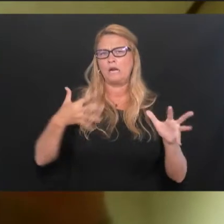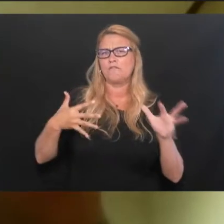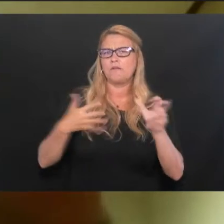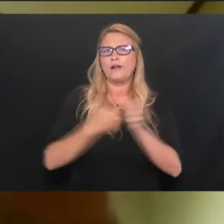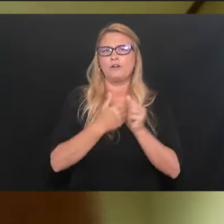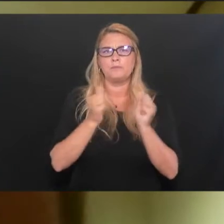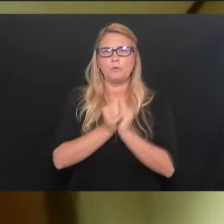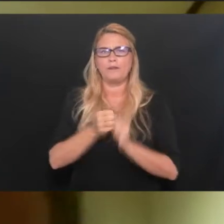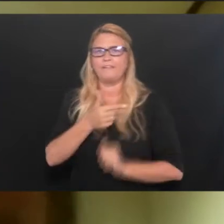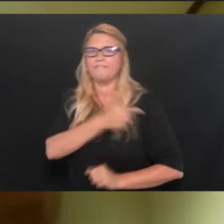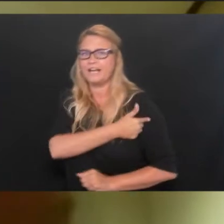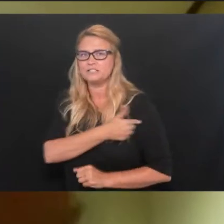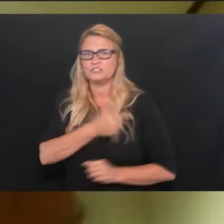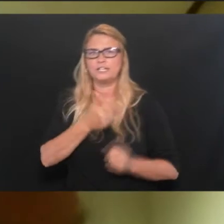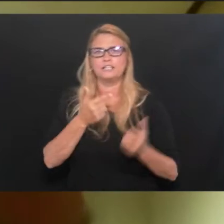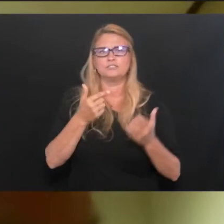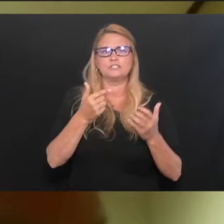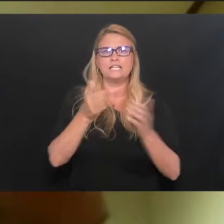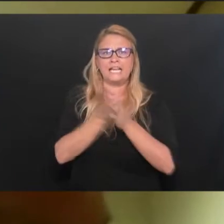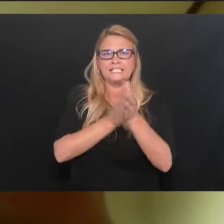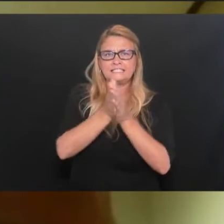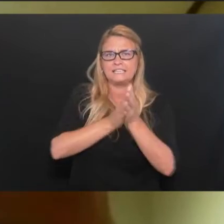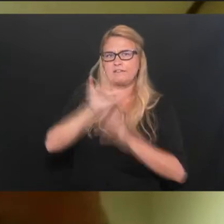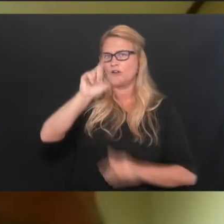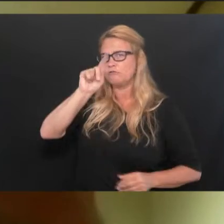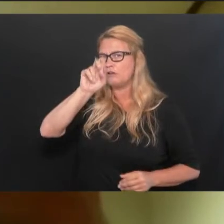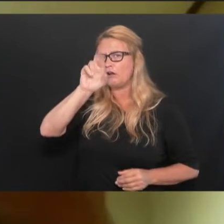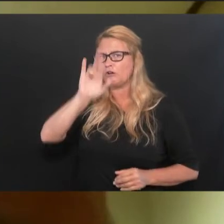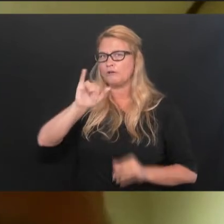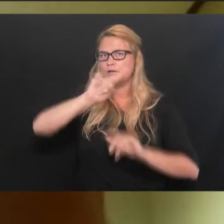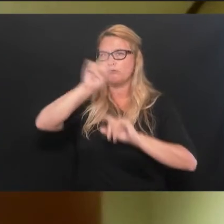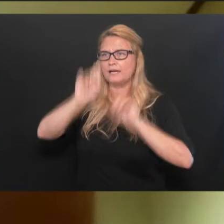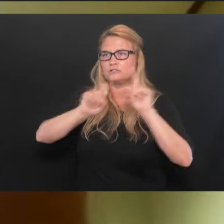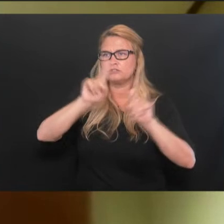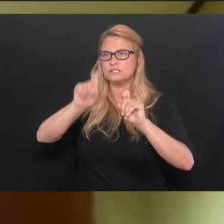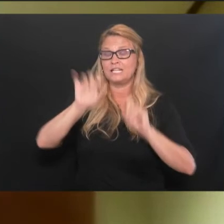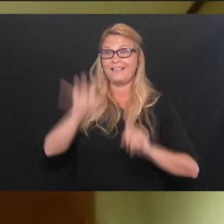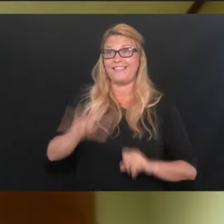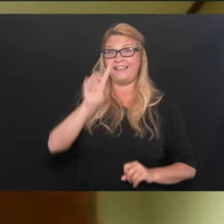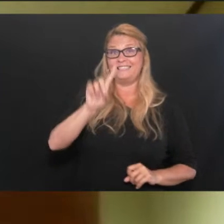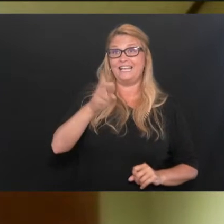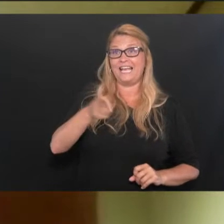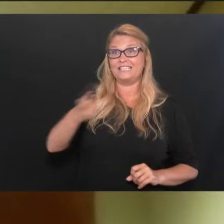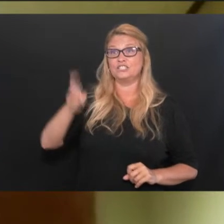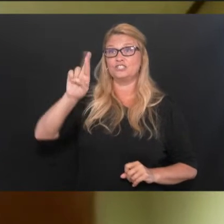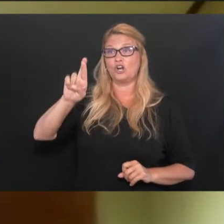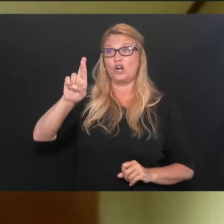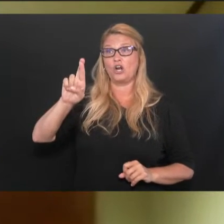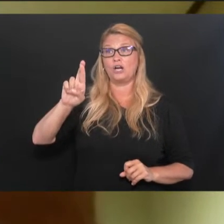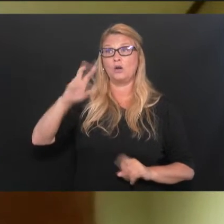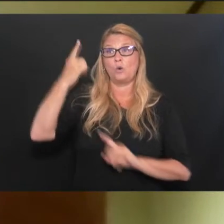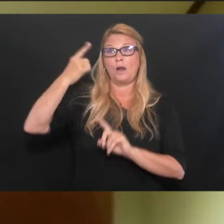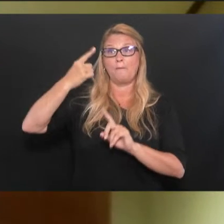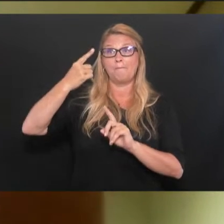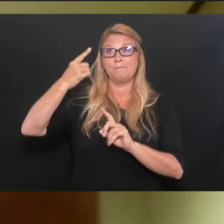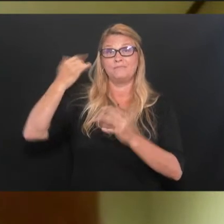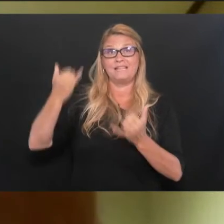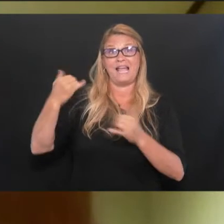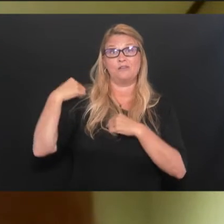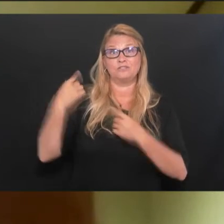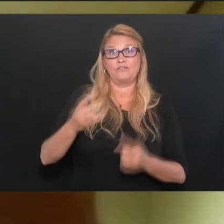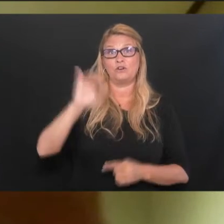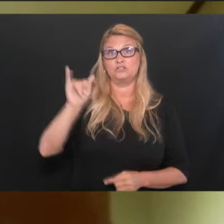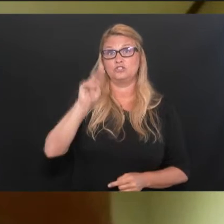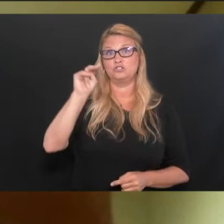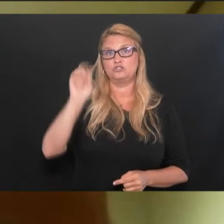vaccination incentive lottery question. According to the DHHR, so far for the month of June, the state has